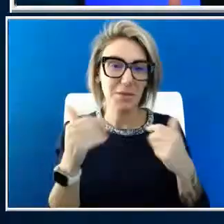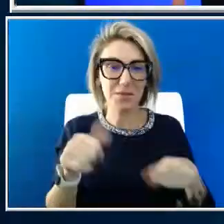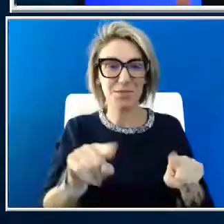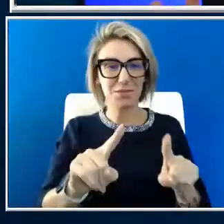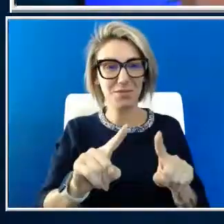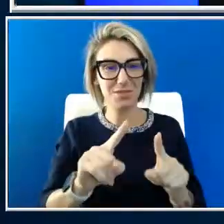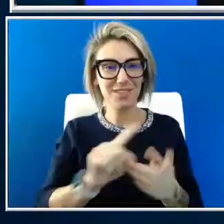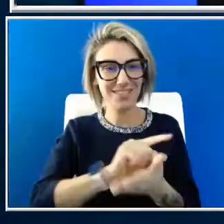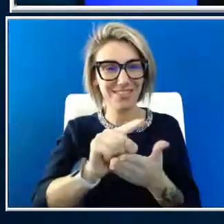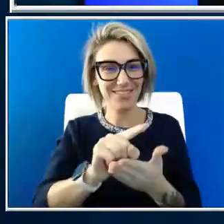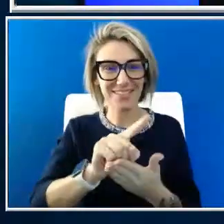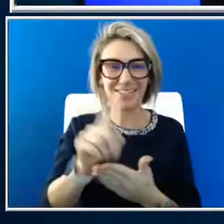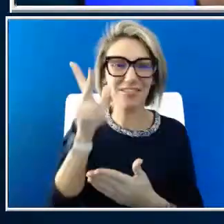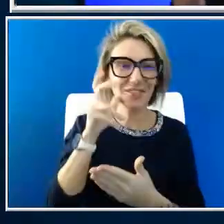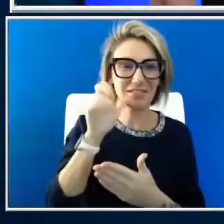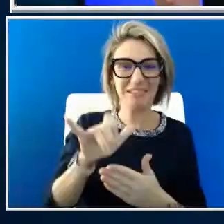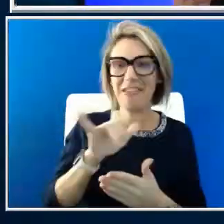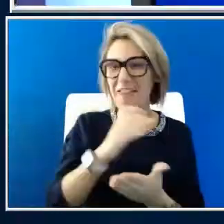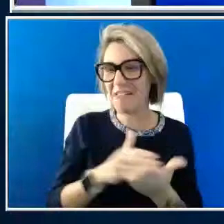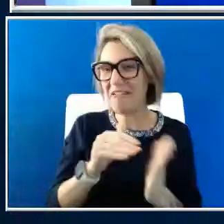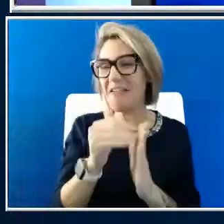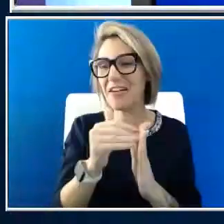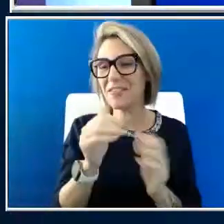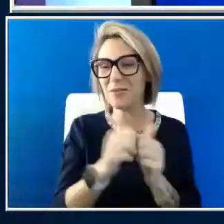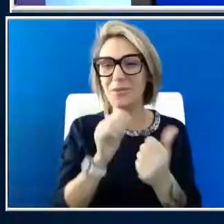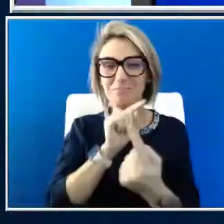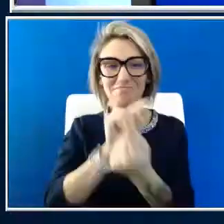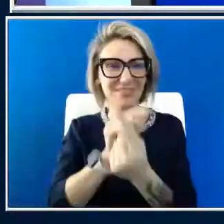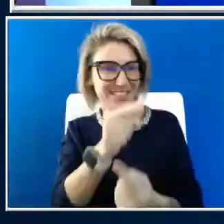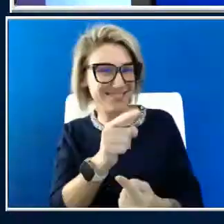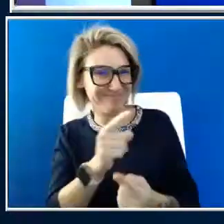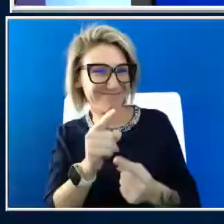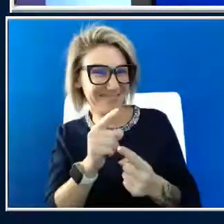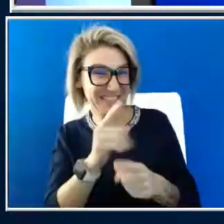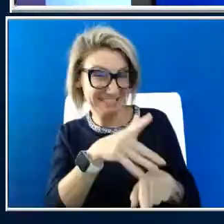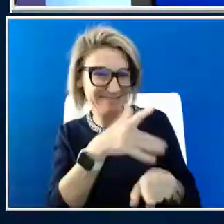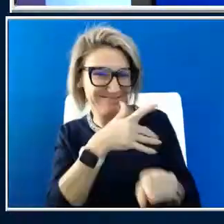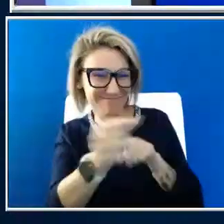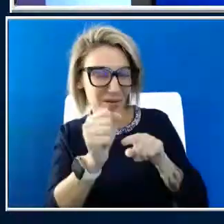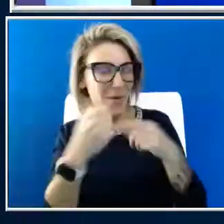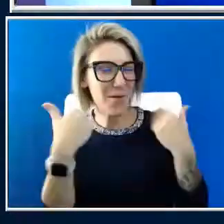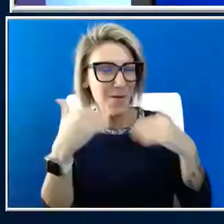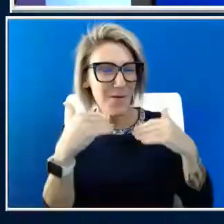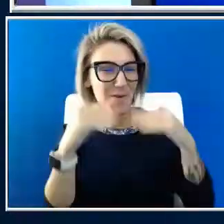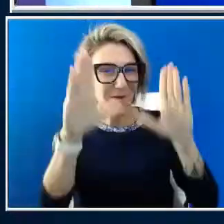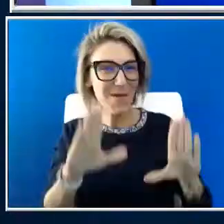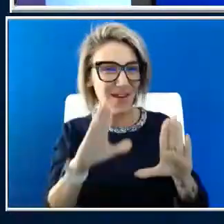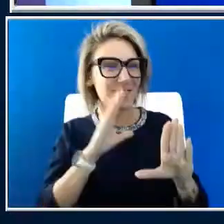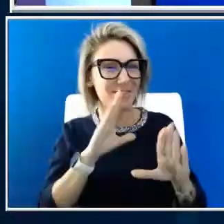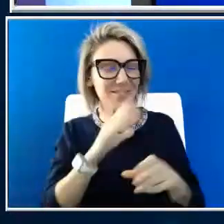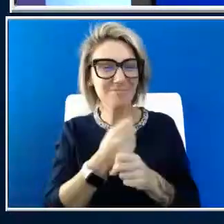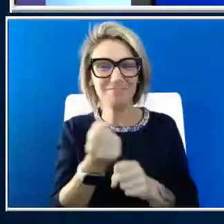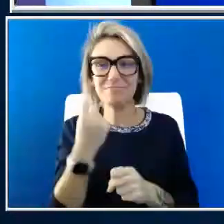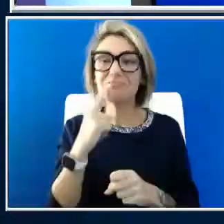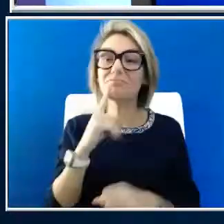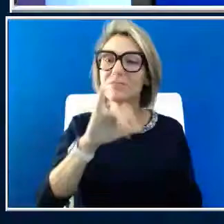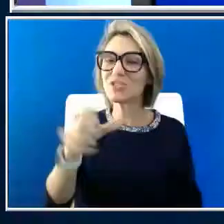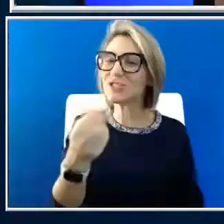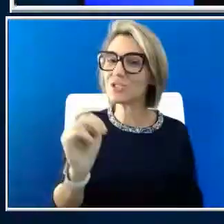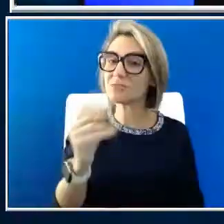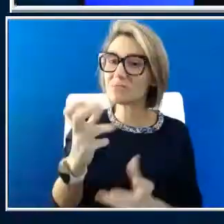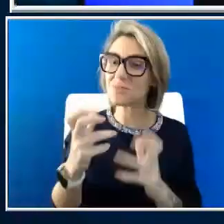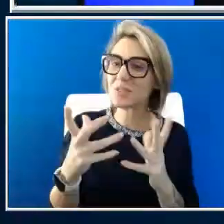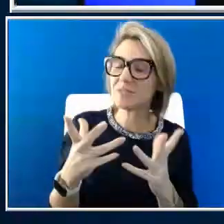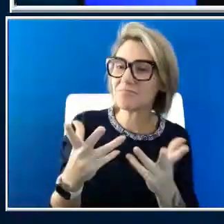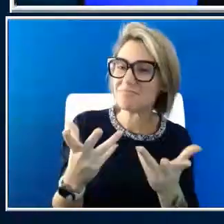Dr. Chen and see his skills. And yeah, they say he's pretty awesome. And it just makes sense, Dr. Chen, to be here with you. But Jean, I want to bring you in because this is a